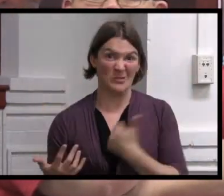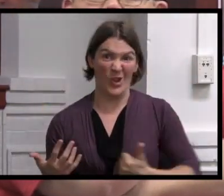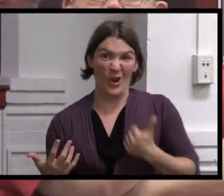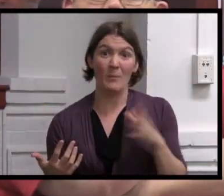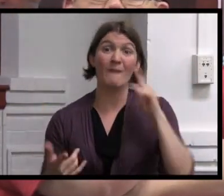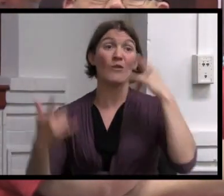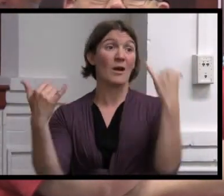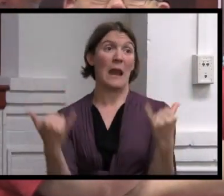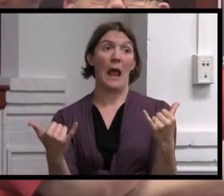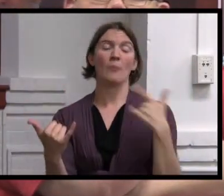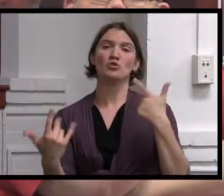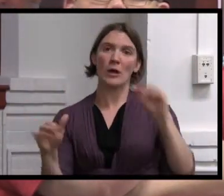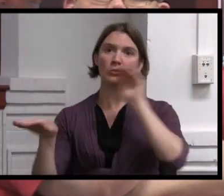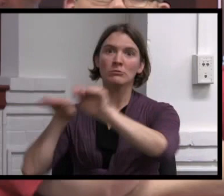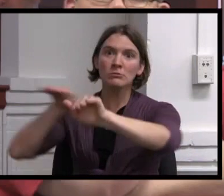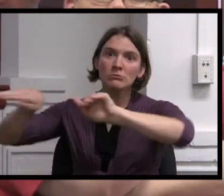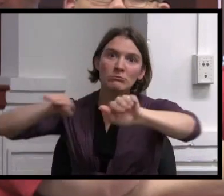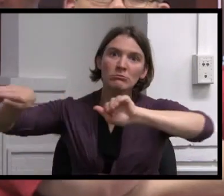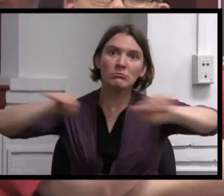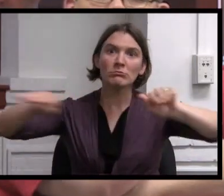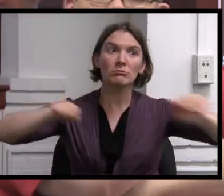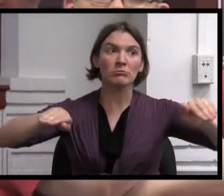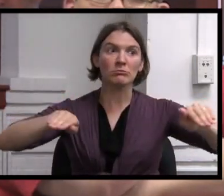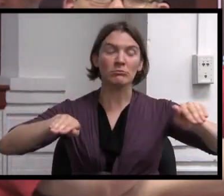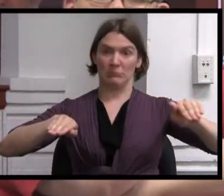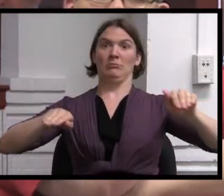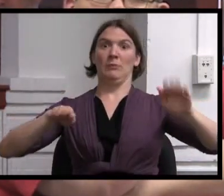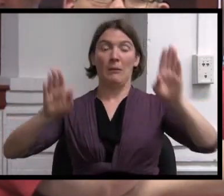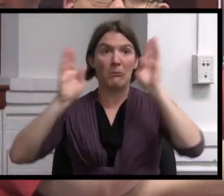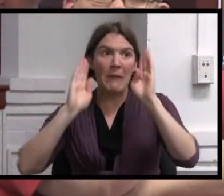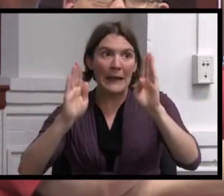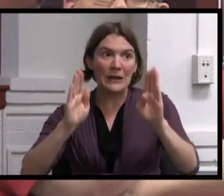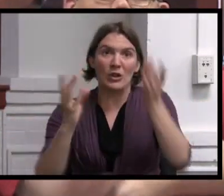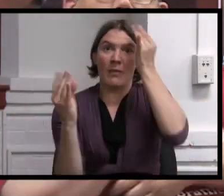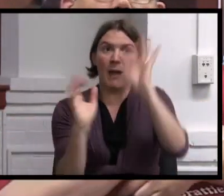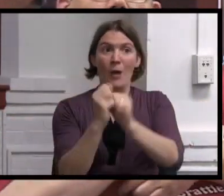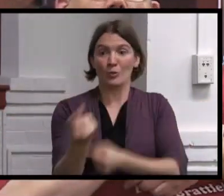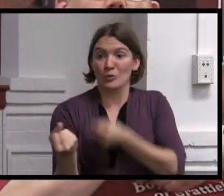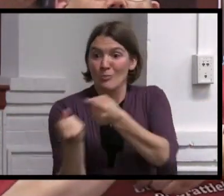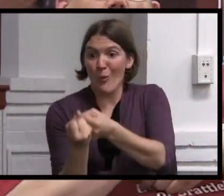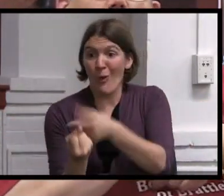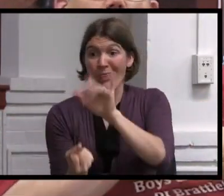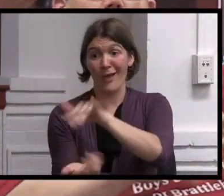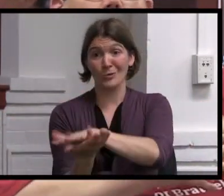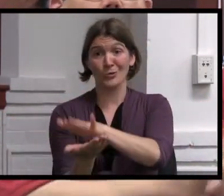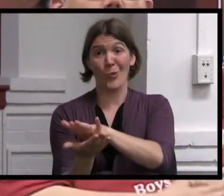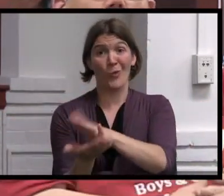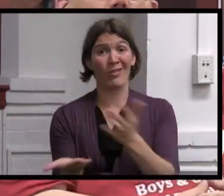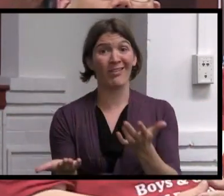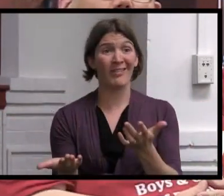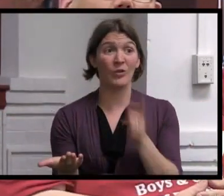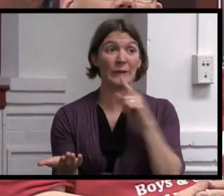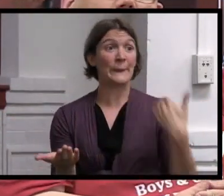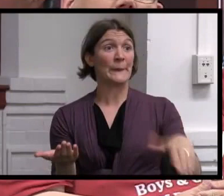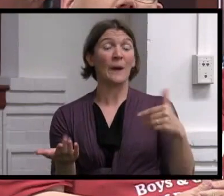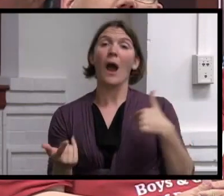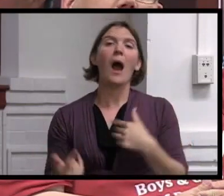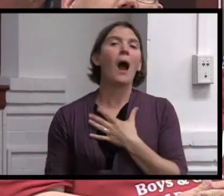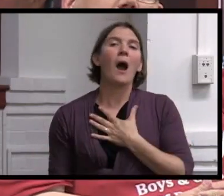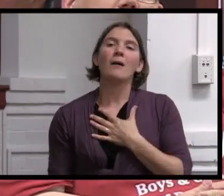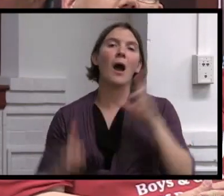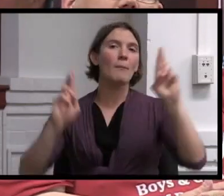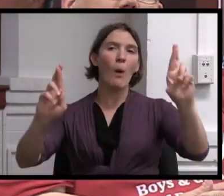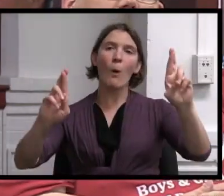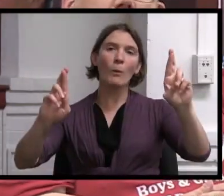at this point, it's more just to raise awareness and get people active and start thinking about what might be possible. I mean, it'd certainly be wonderful